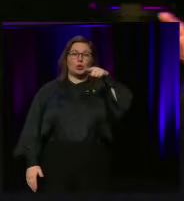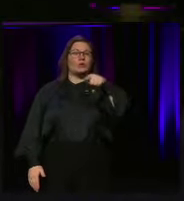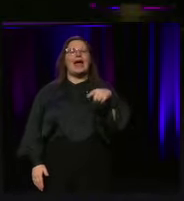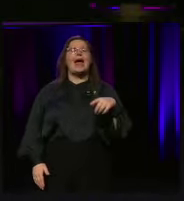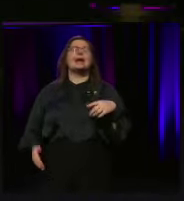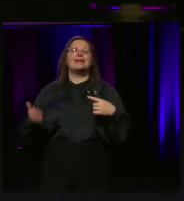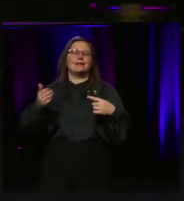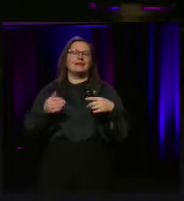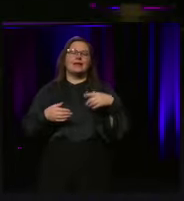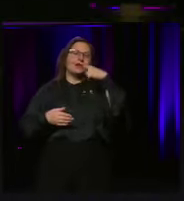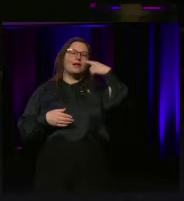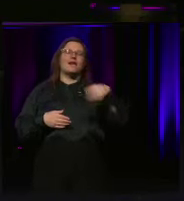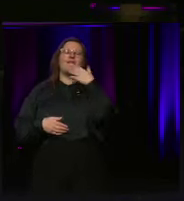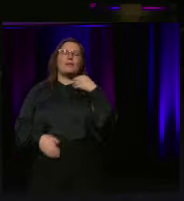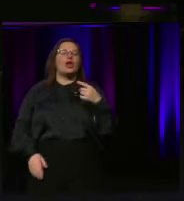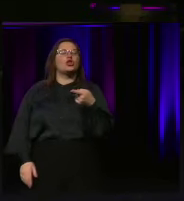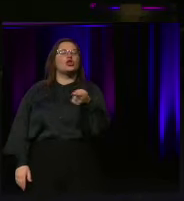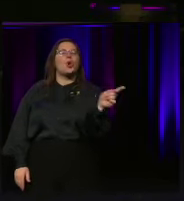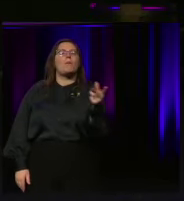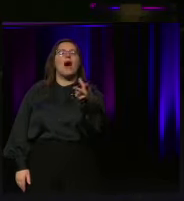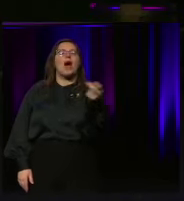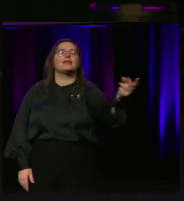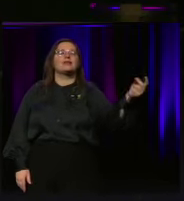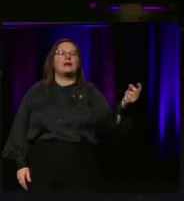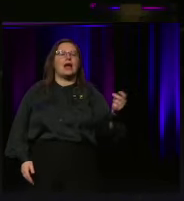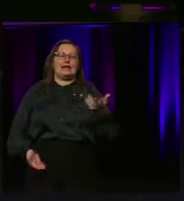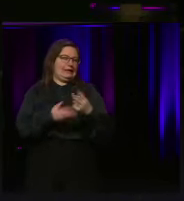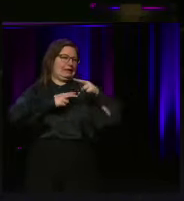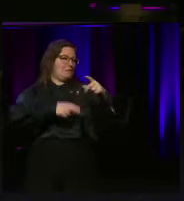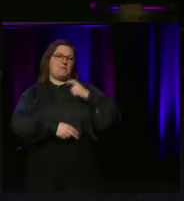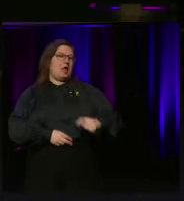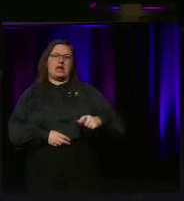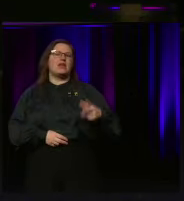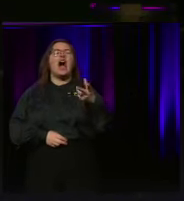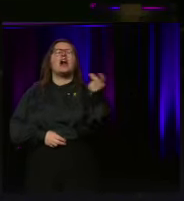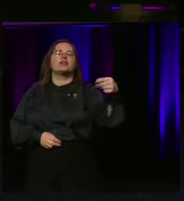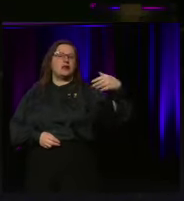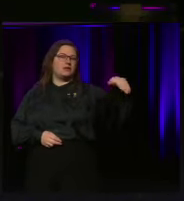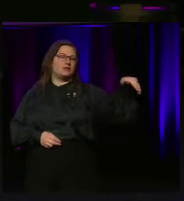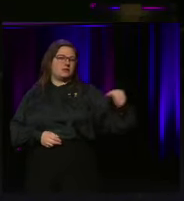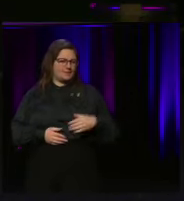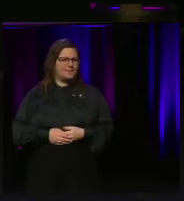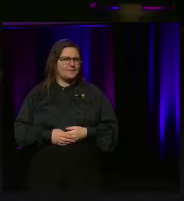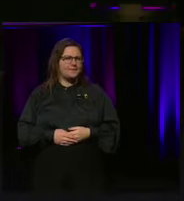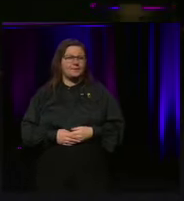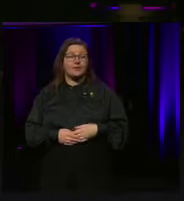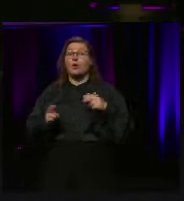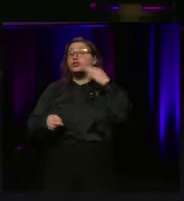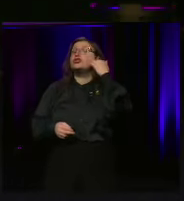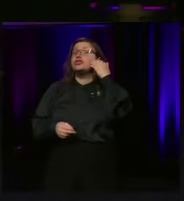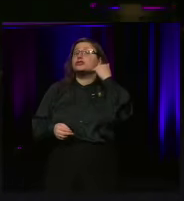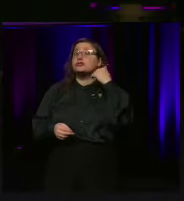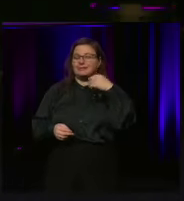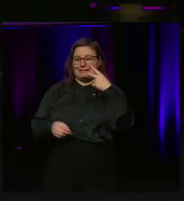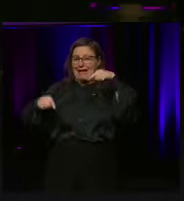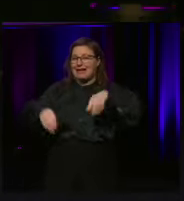the others, those who are not like you and me. And I think also we can look at more recent events in